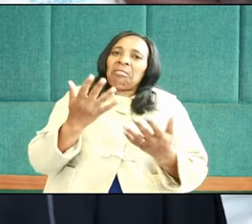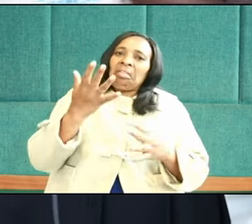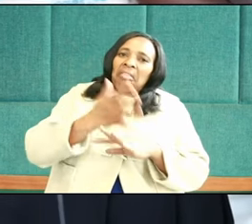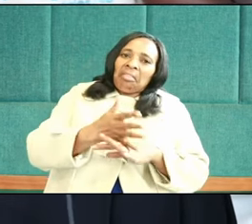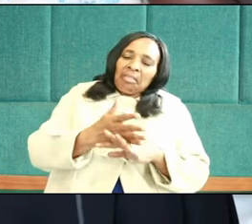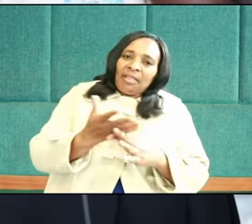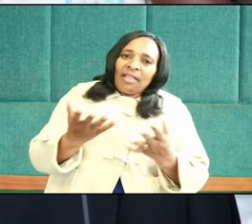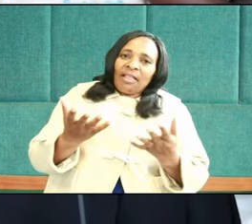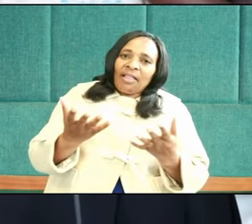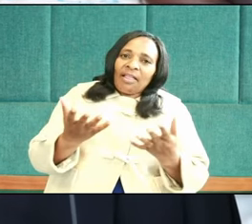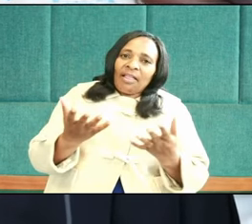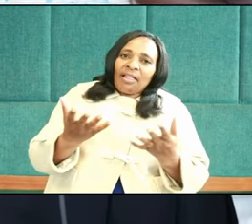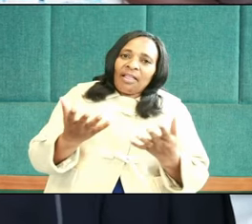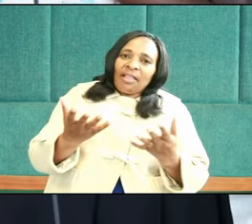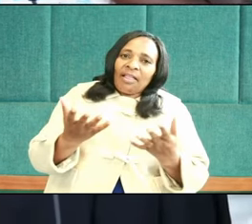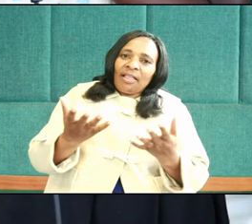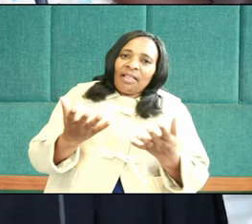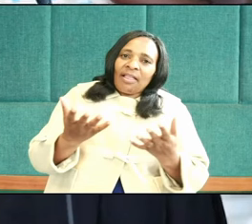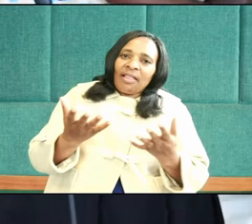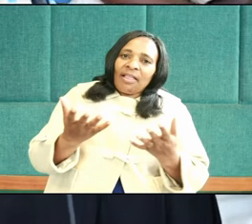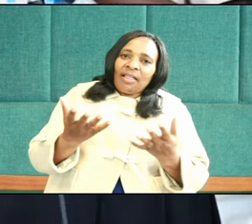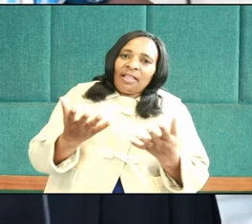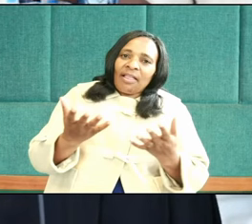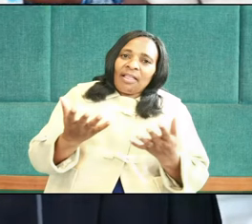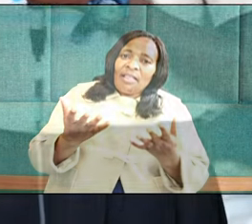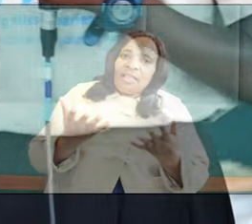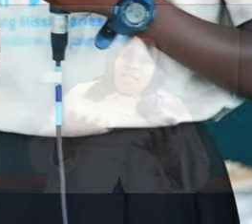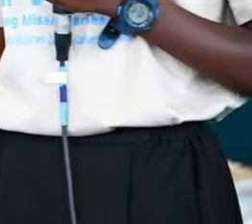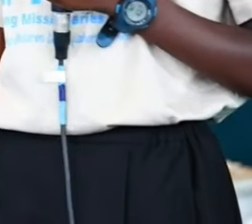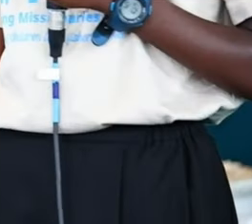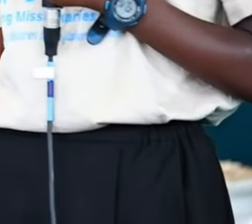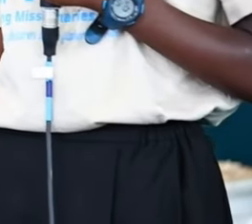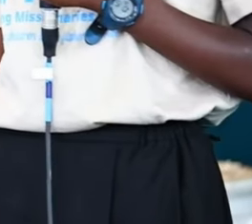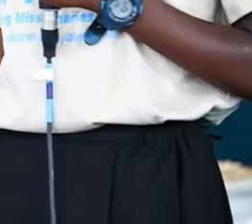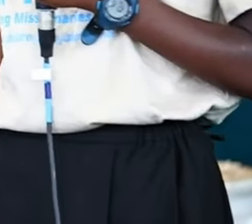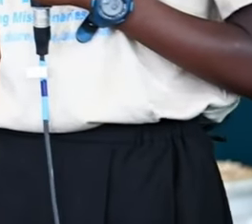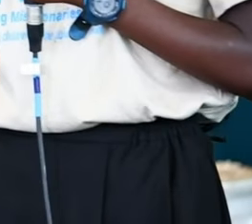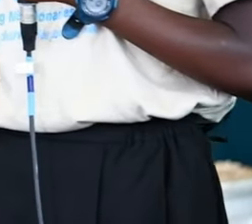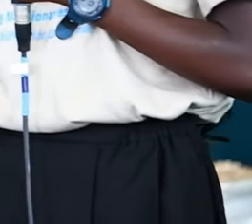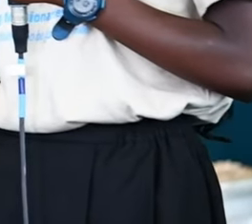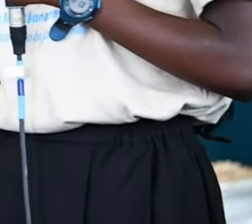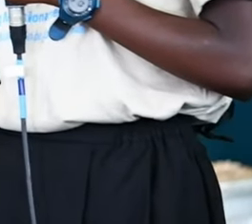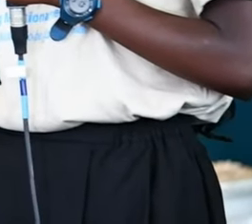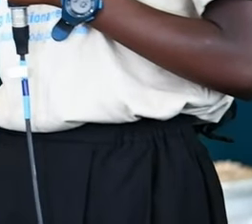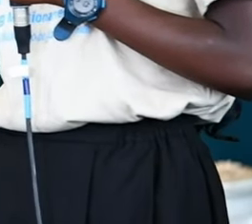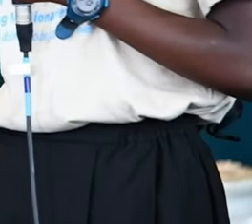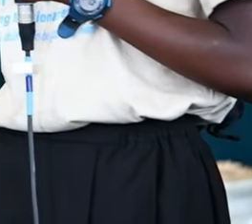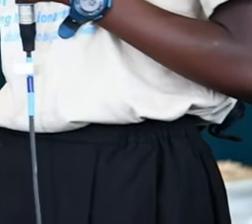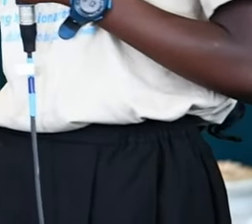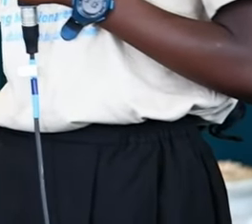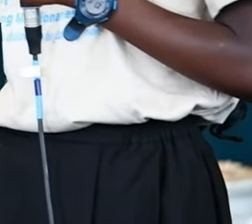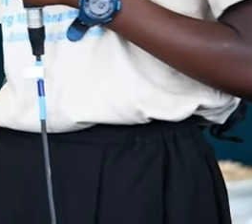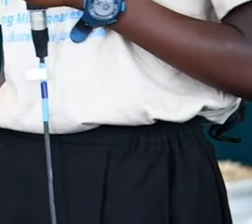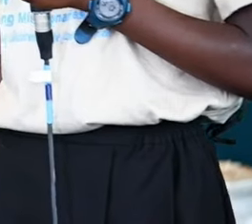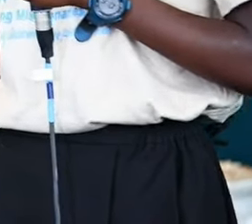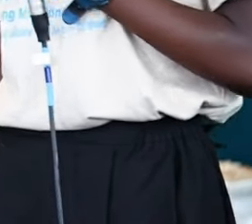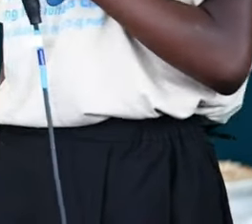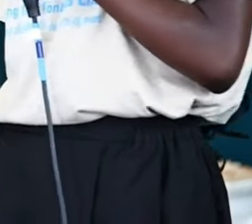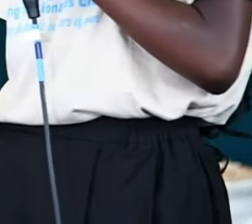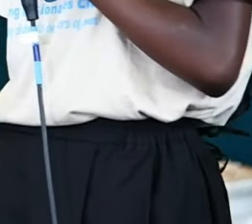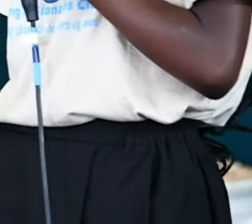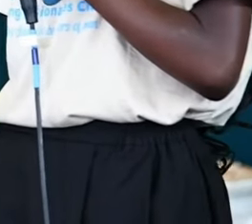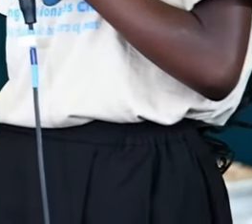force, not an energy, but a person. Ooh, I get it. He's like one of God's good